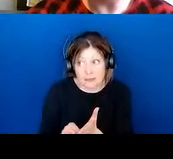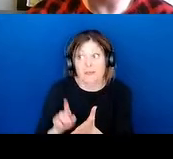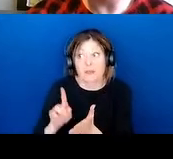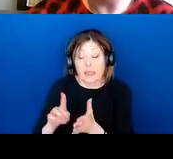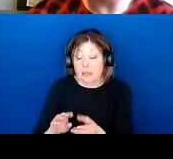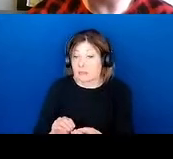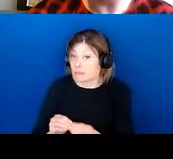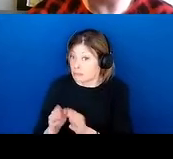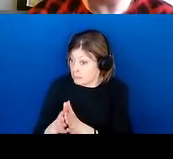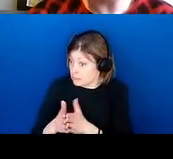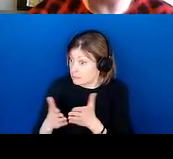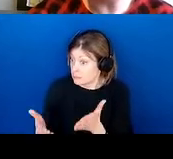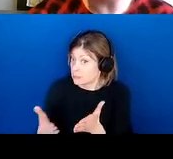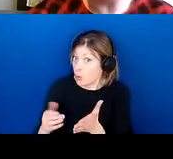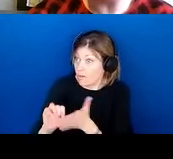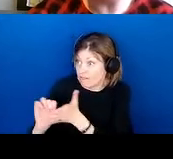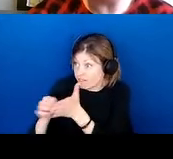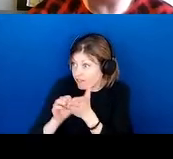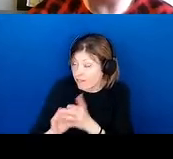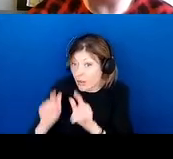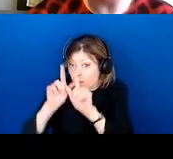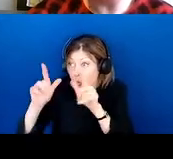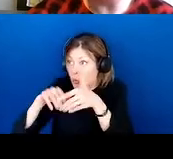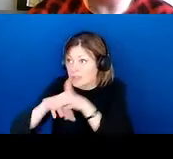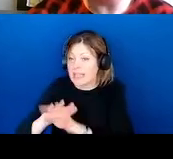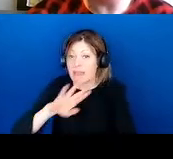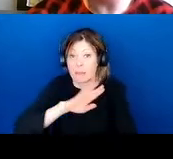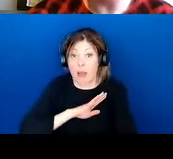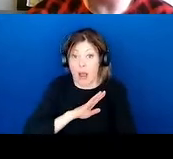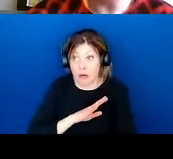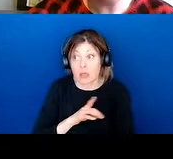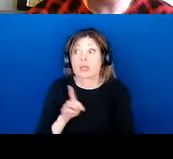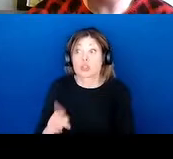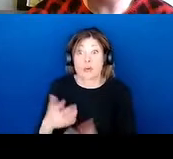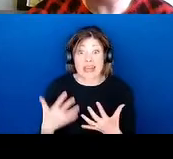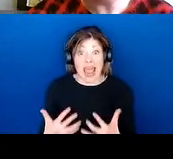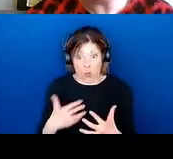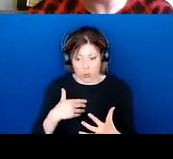very useful in recreating Hamilton's vision authentically.